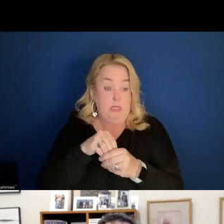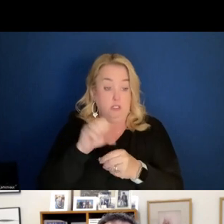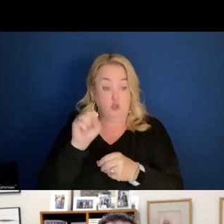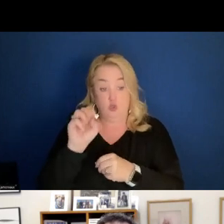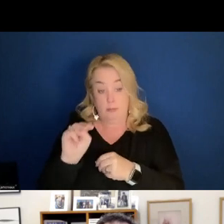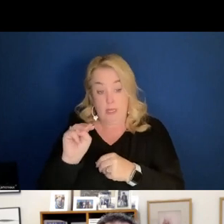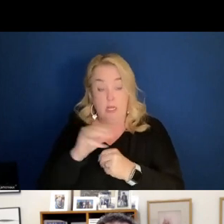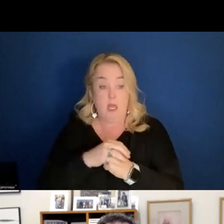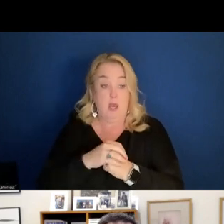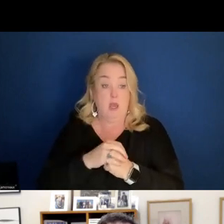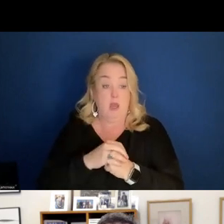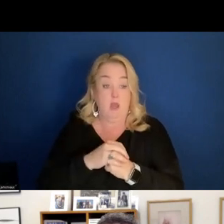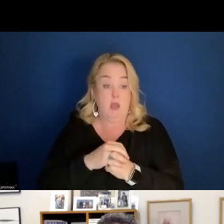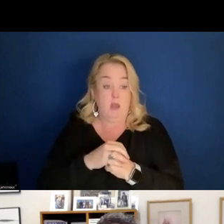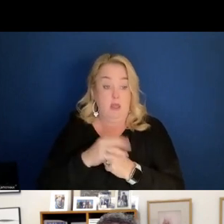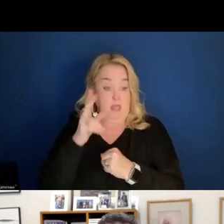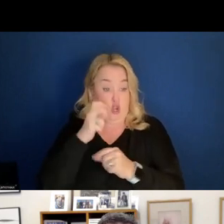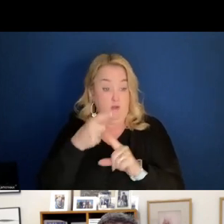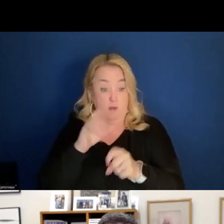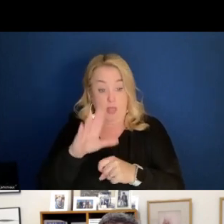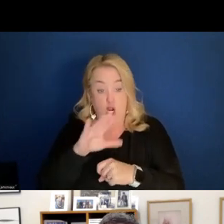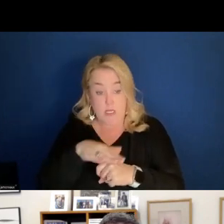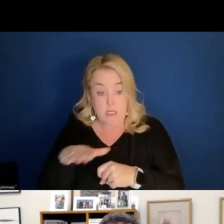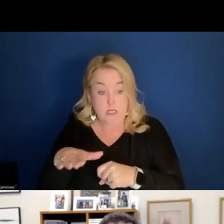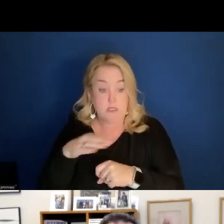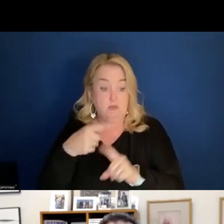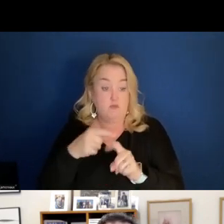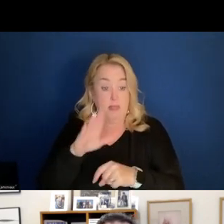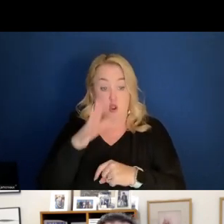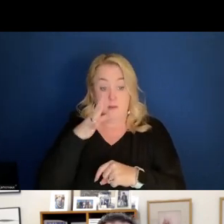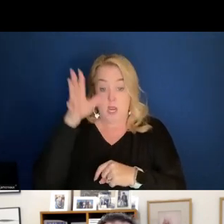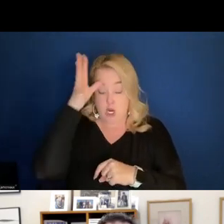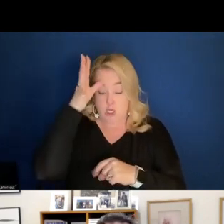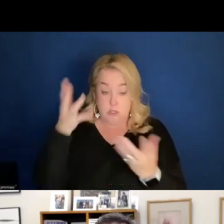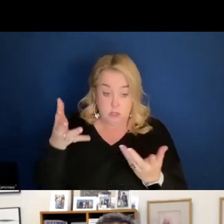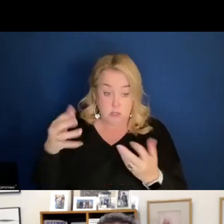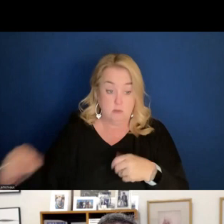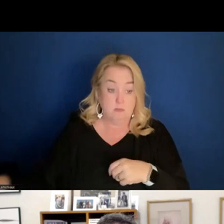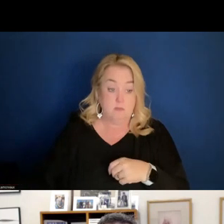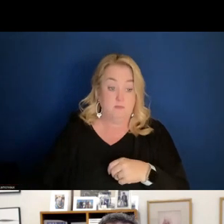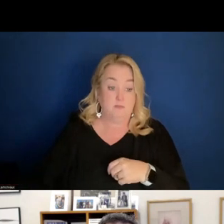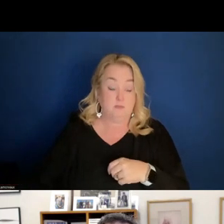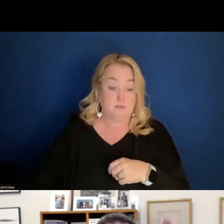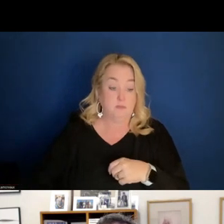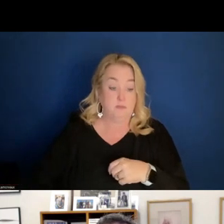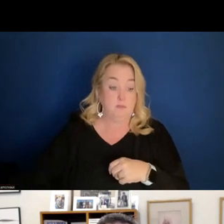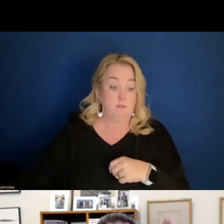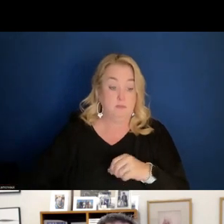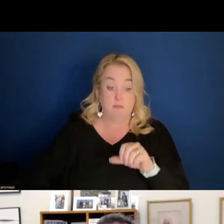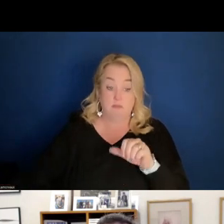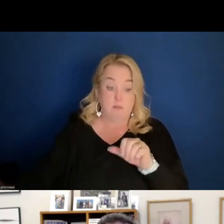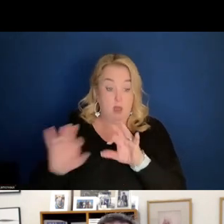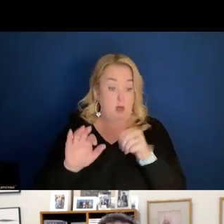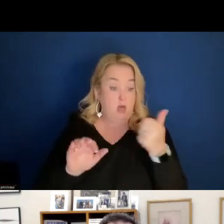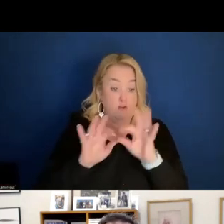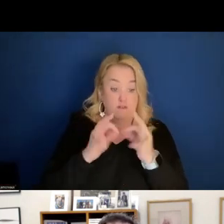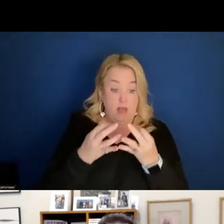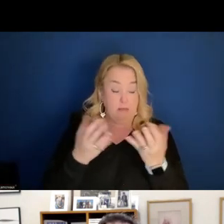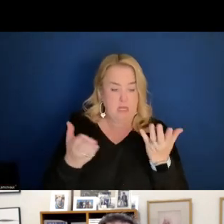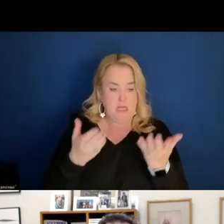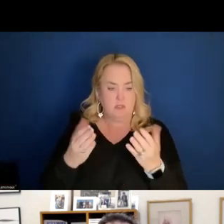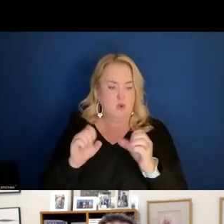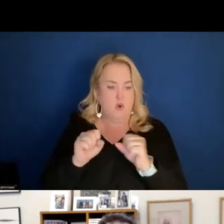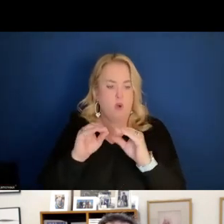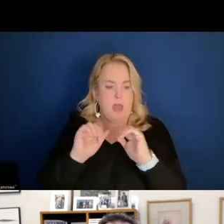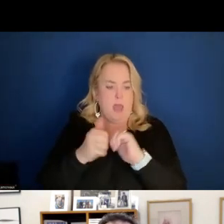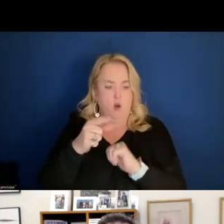media? Do they hear it from their kids or from their parents or from their other family members? Again,